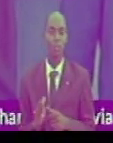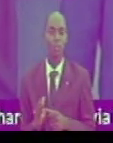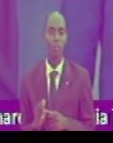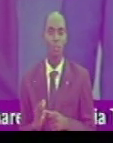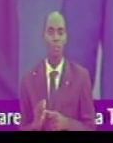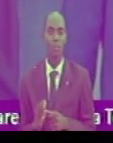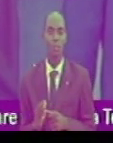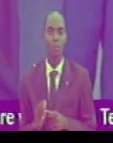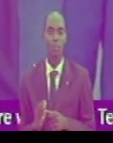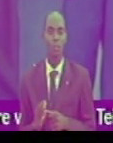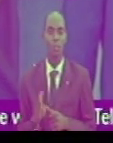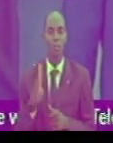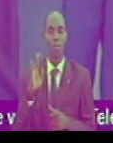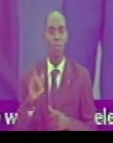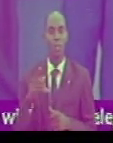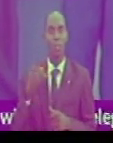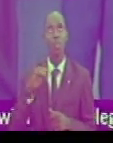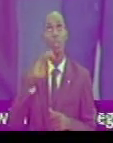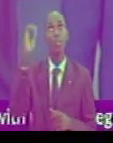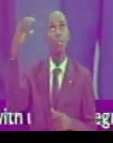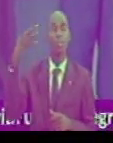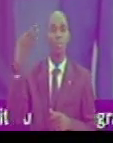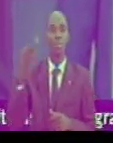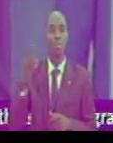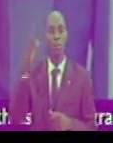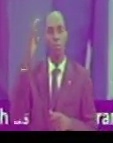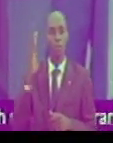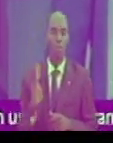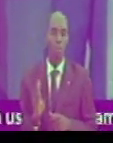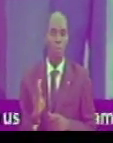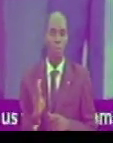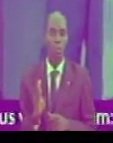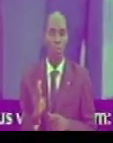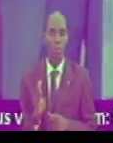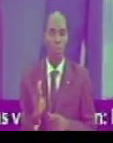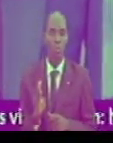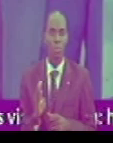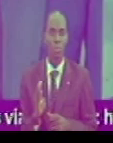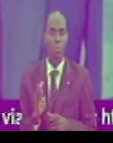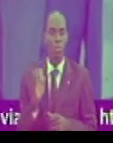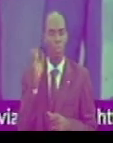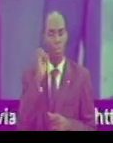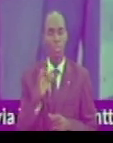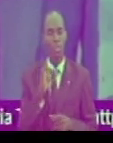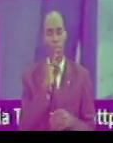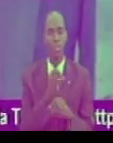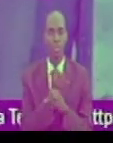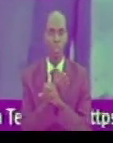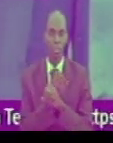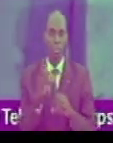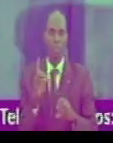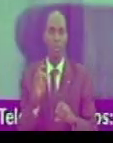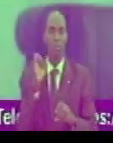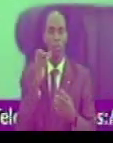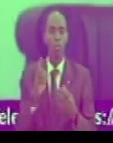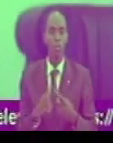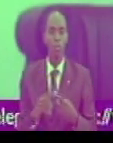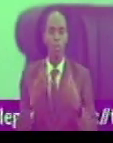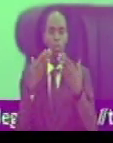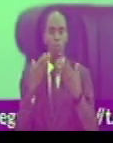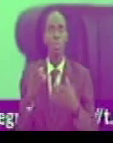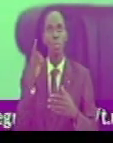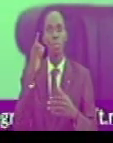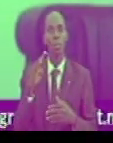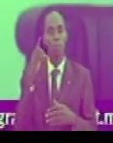I am saved. I want to thank God for his love and his mercy over my life. I want to thank God because he's so faithful. I want to thank God because he's